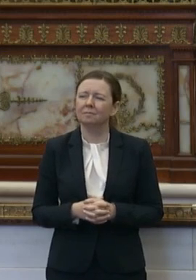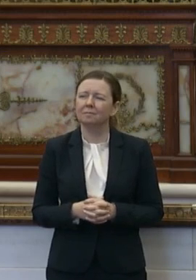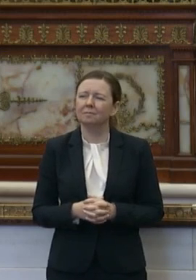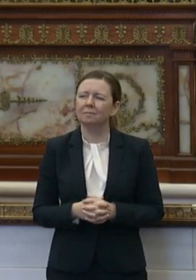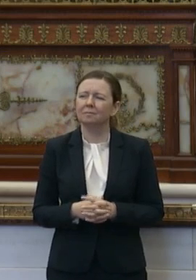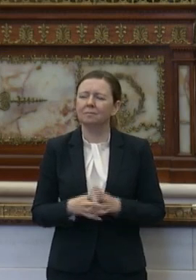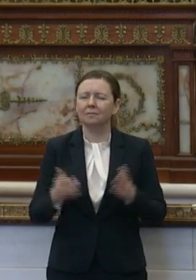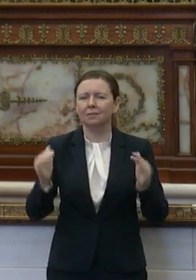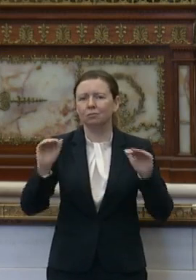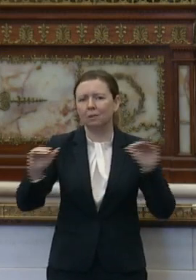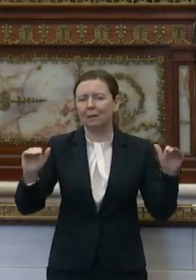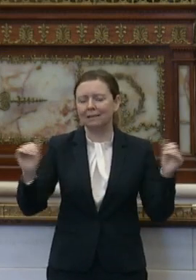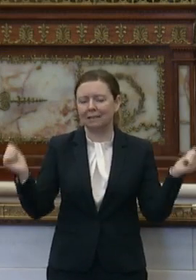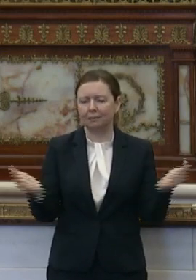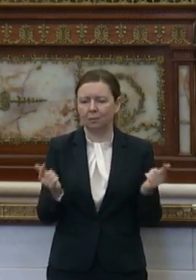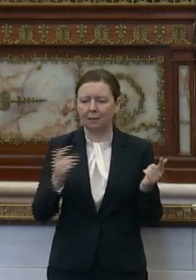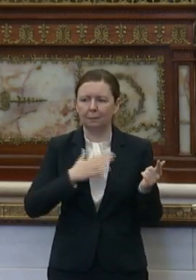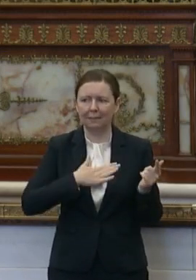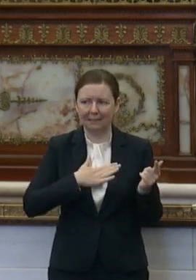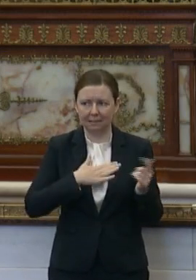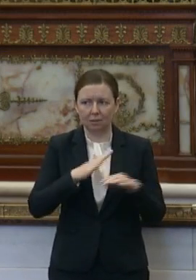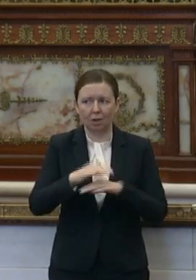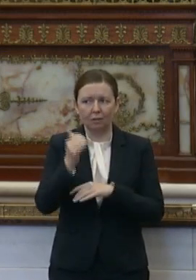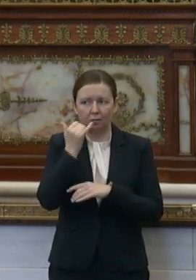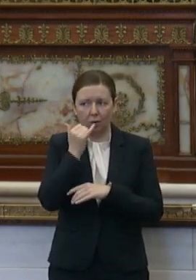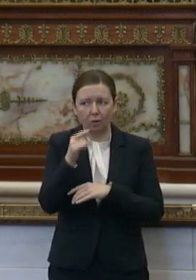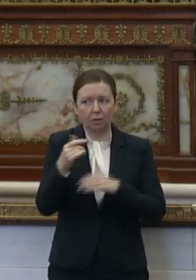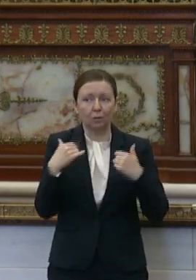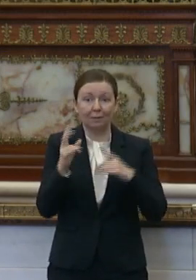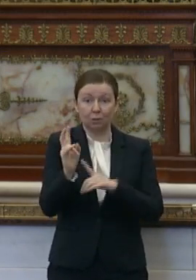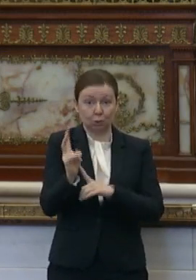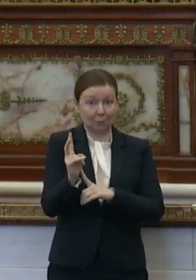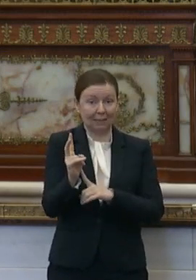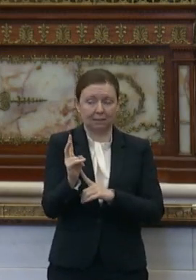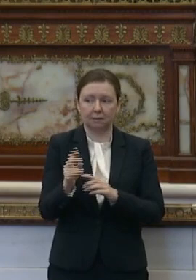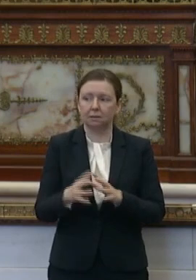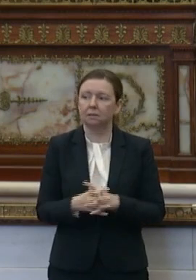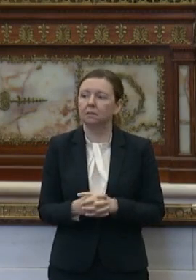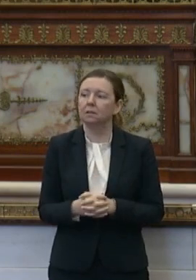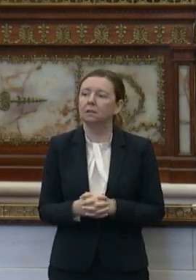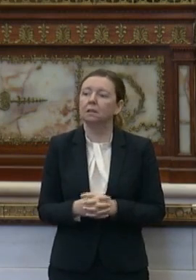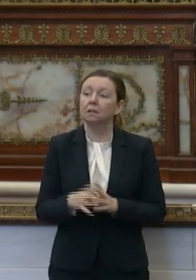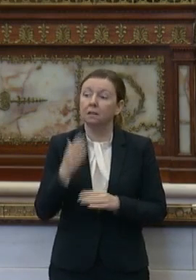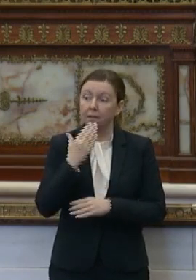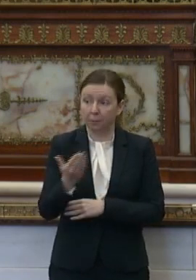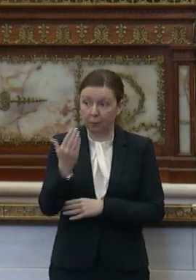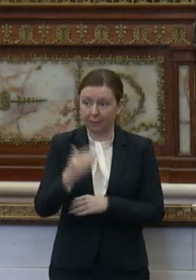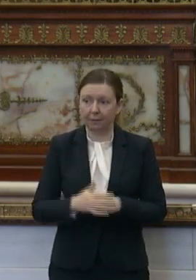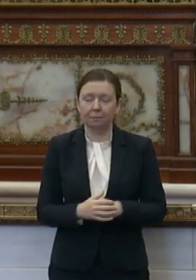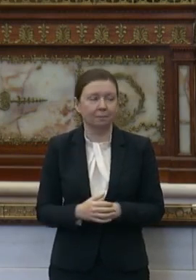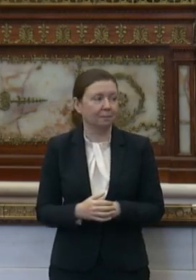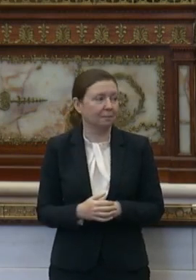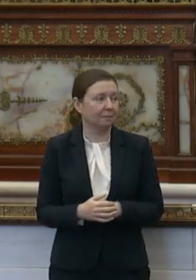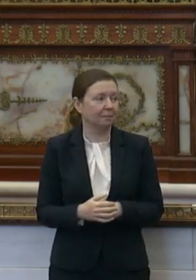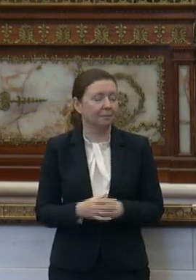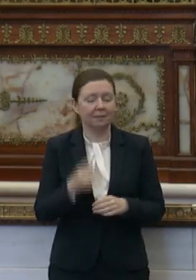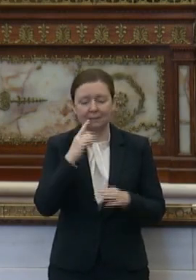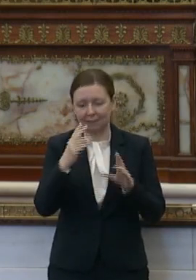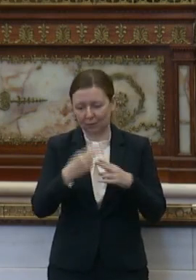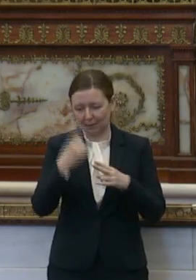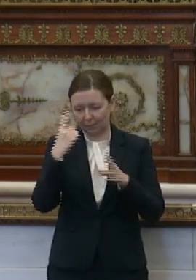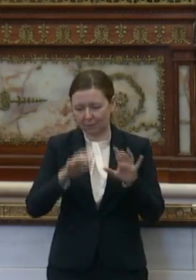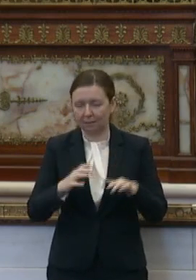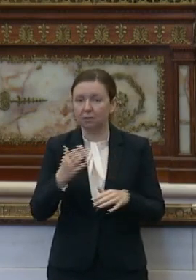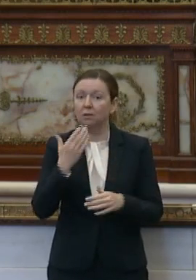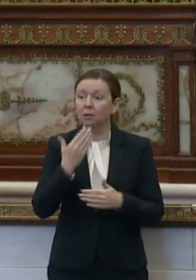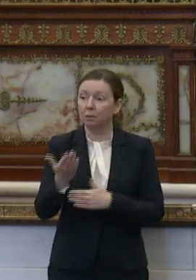Just want to remind everyone, just want to call you. You have 2 minute time. Good morning. Good morning. State your name. Good morning, council